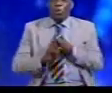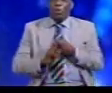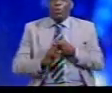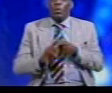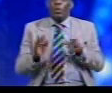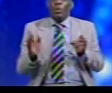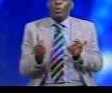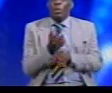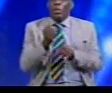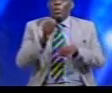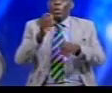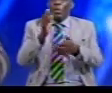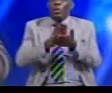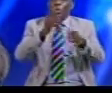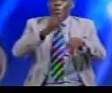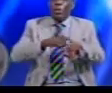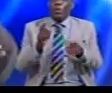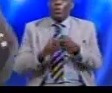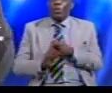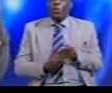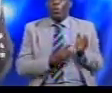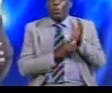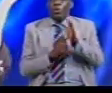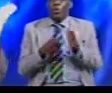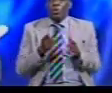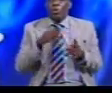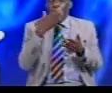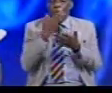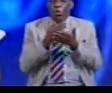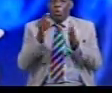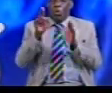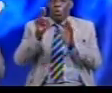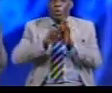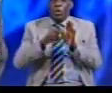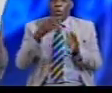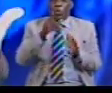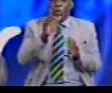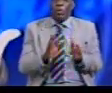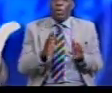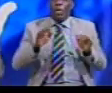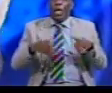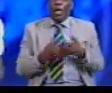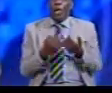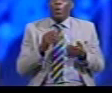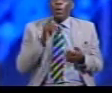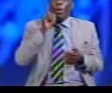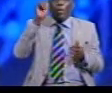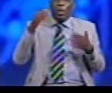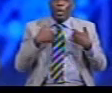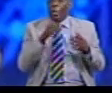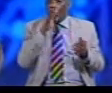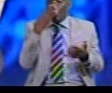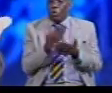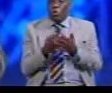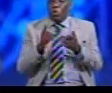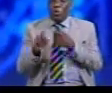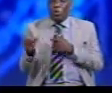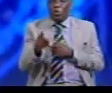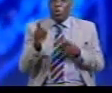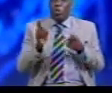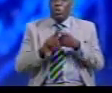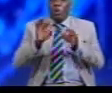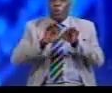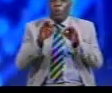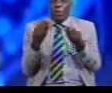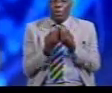and graciousness of God and how He has been that to you, to your family and your loved ones. You know someone